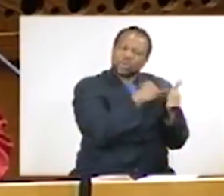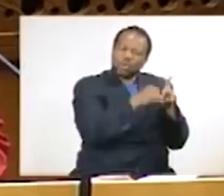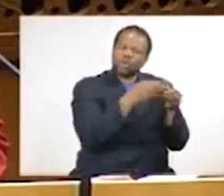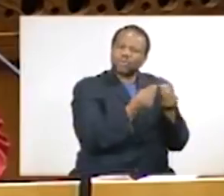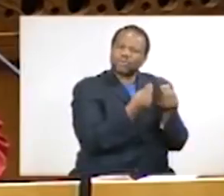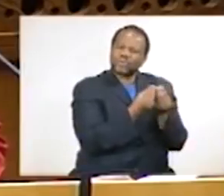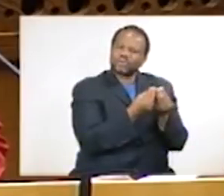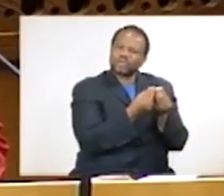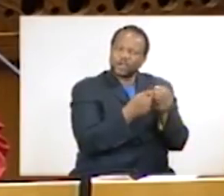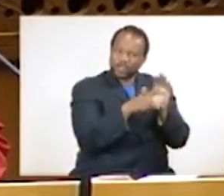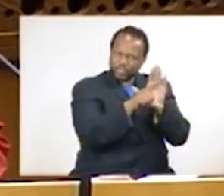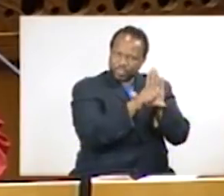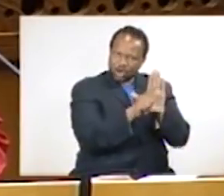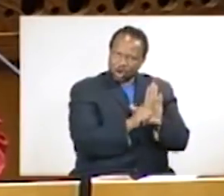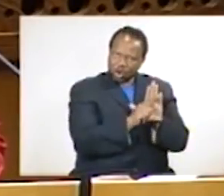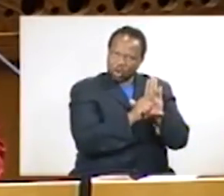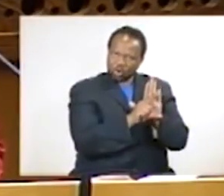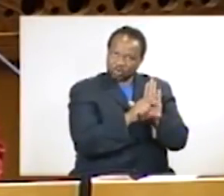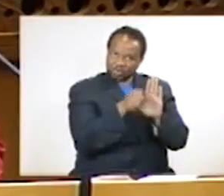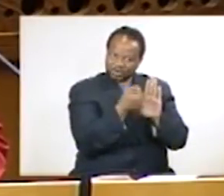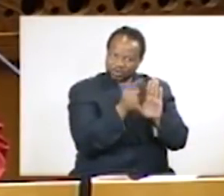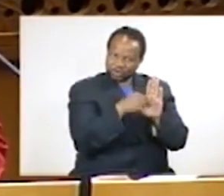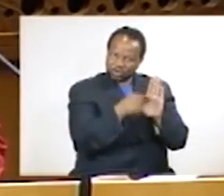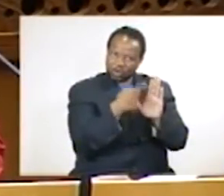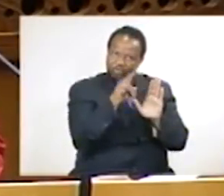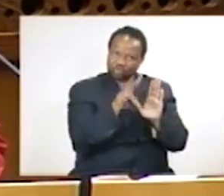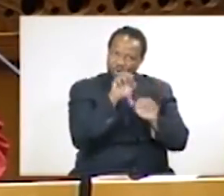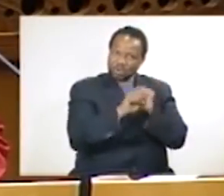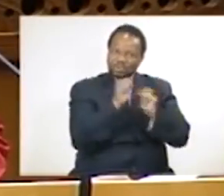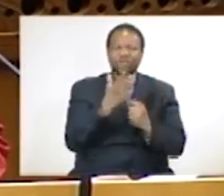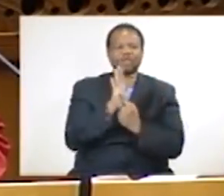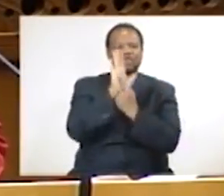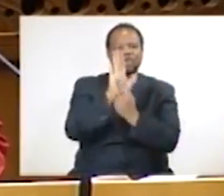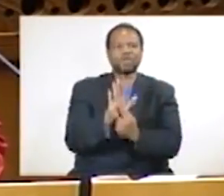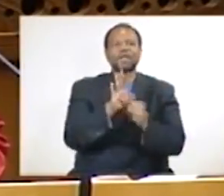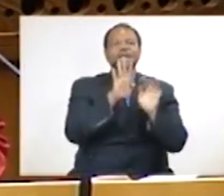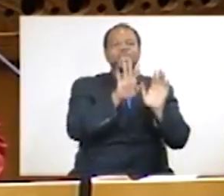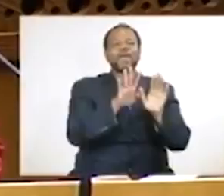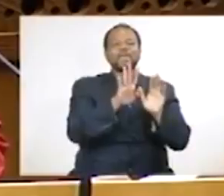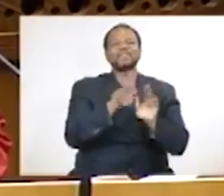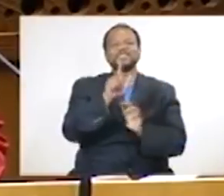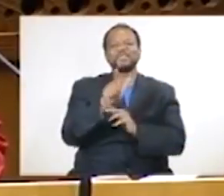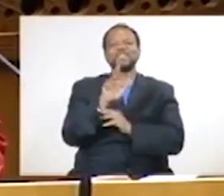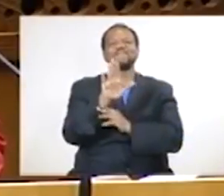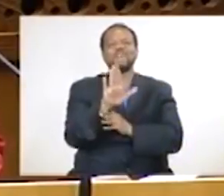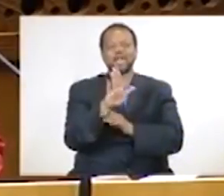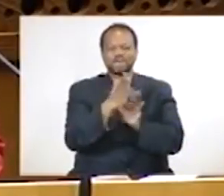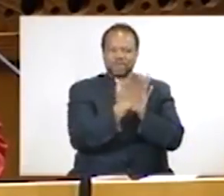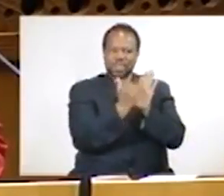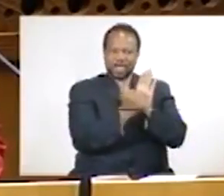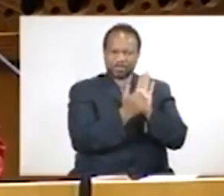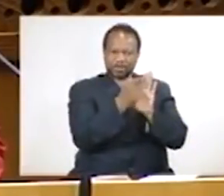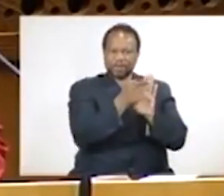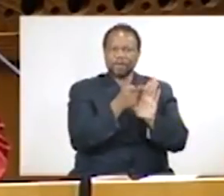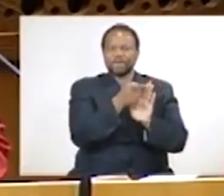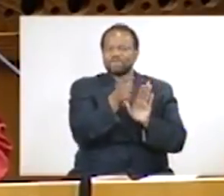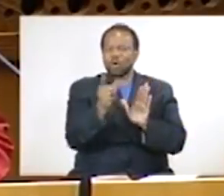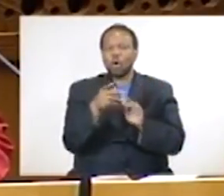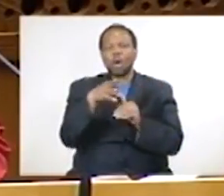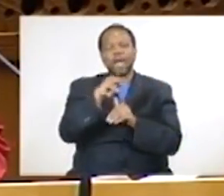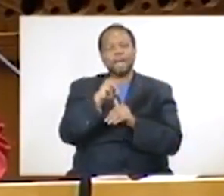struggle to dismantle the elite pact and introduce the sunrise clauses. The pact has made you to even accept